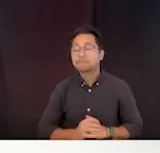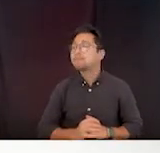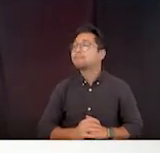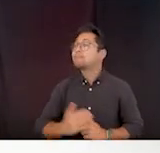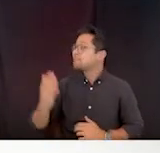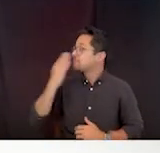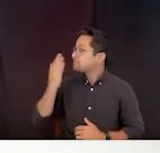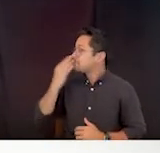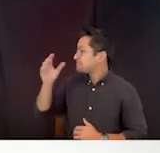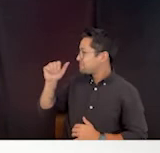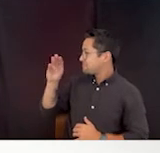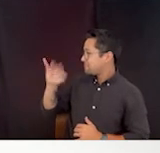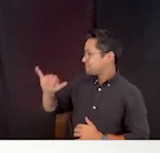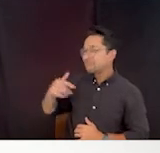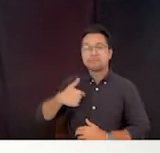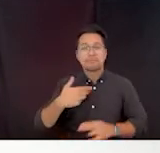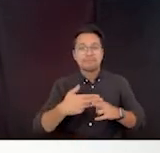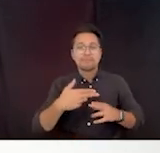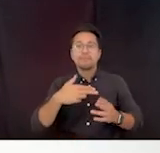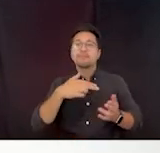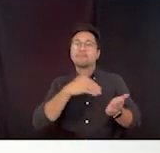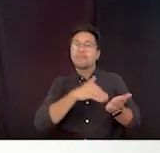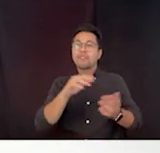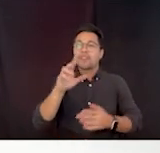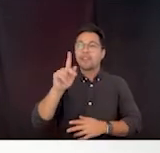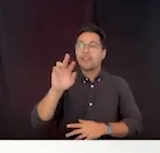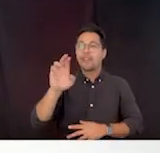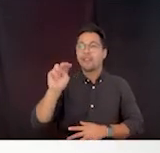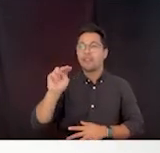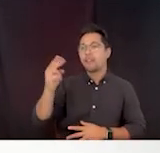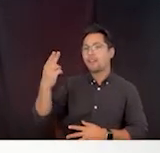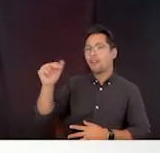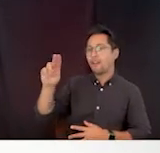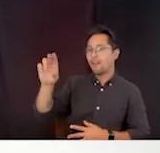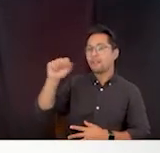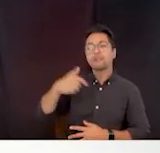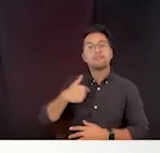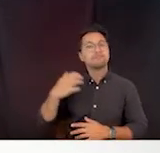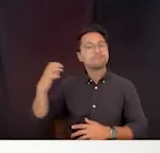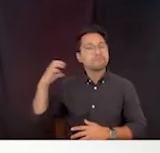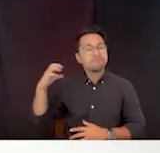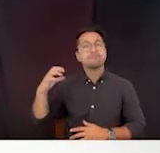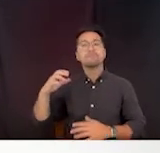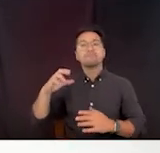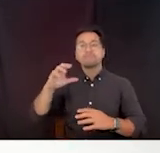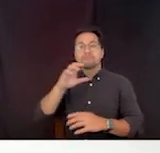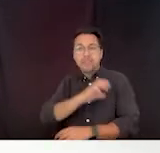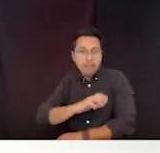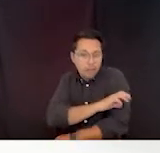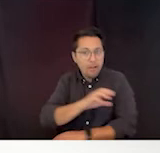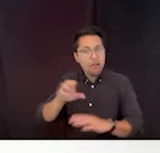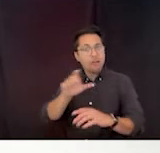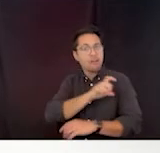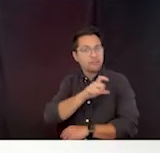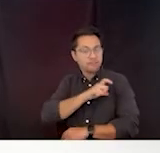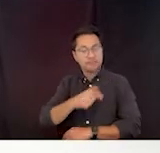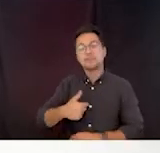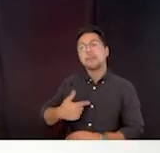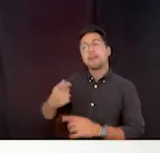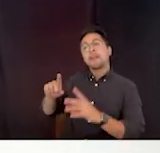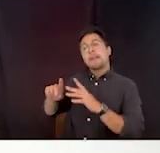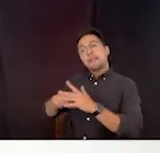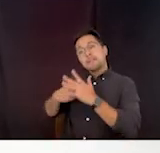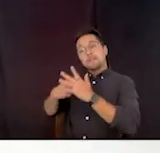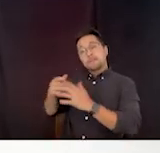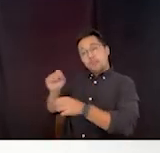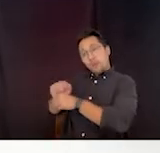Thank you, Amy. My name is Dr. Karen Hans, and I am the Chief Clinical Officer for Collaborative Corner. When I started with Collaborative Corner,